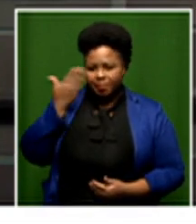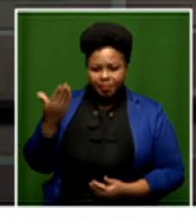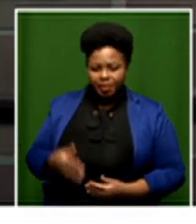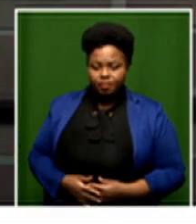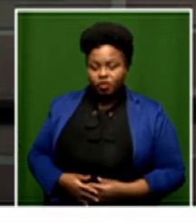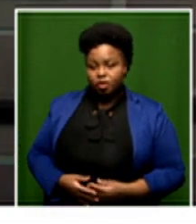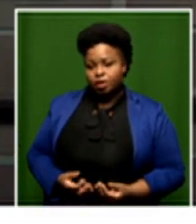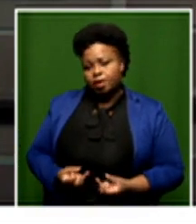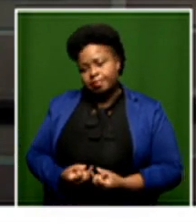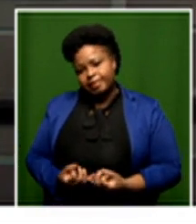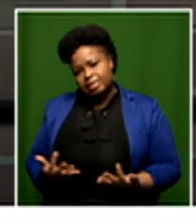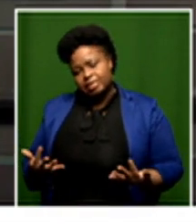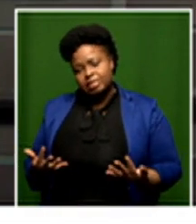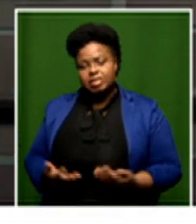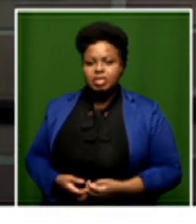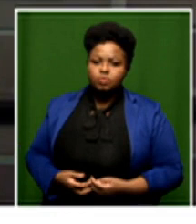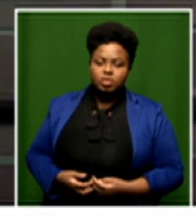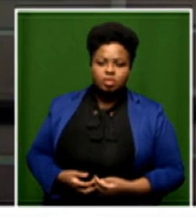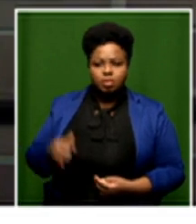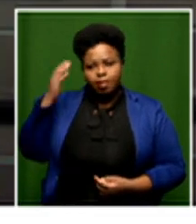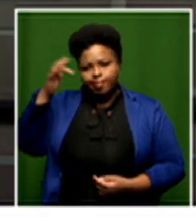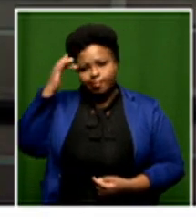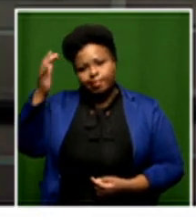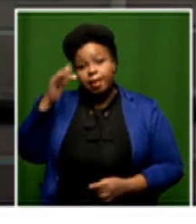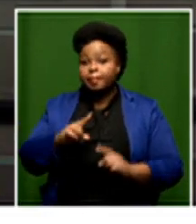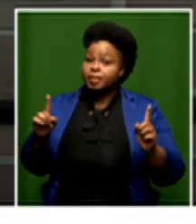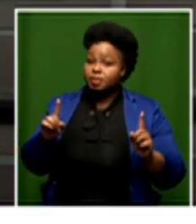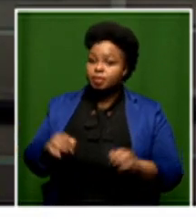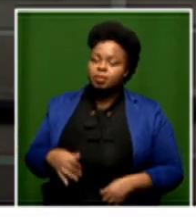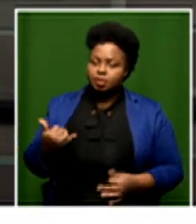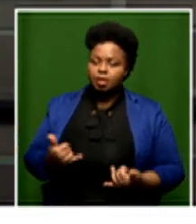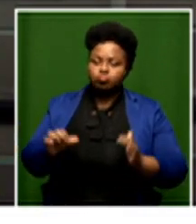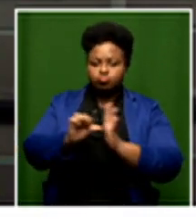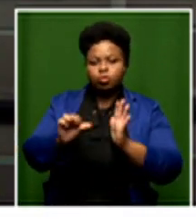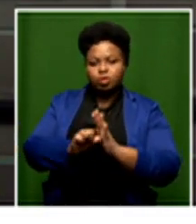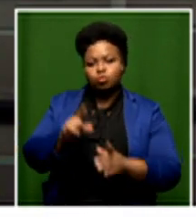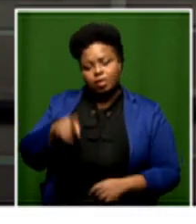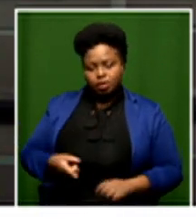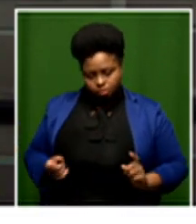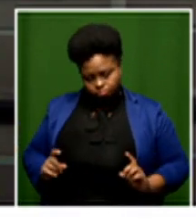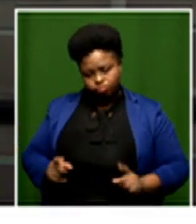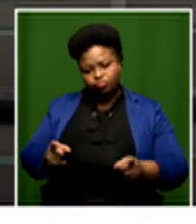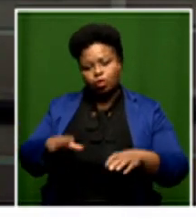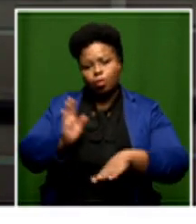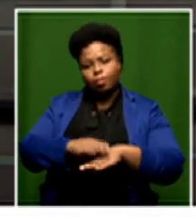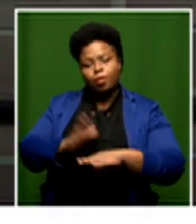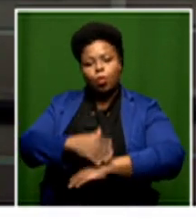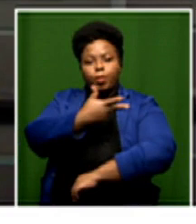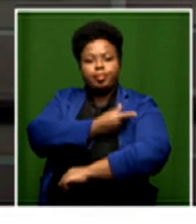thought around this, but the importance now is to really try and accelerate our vaccine